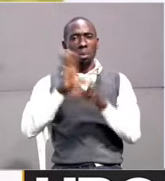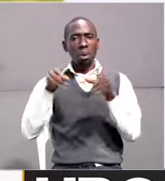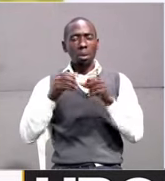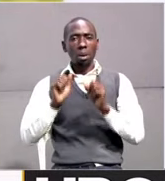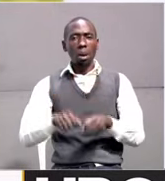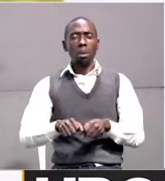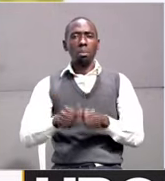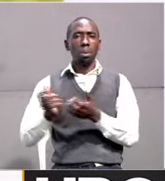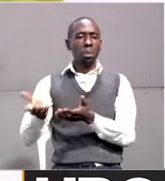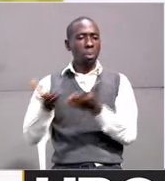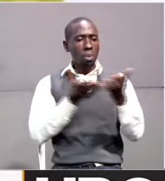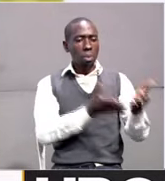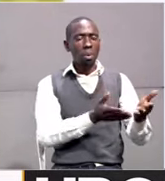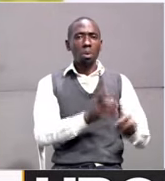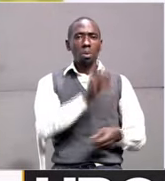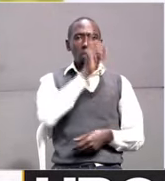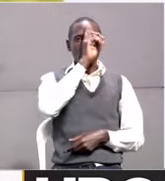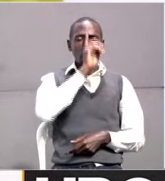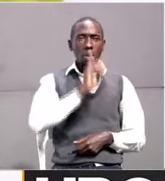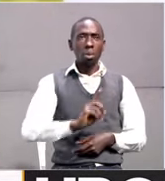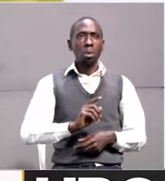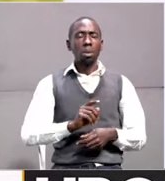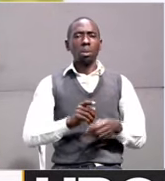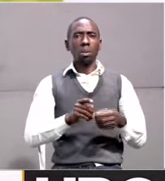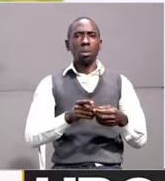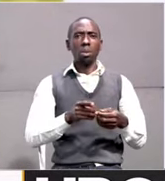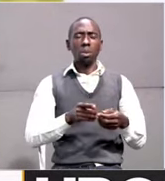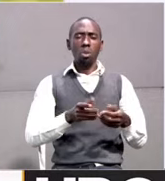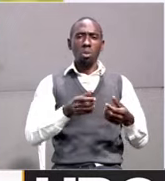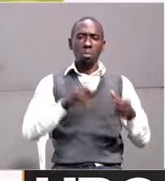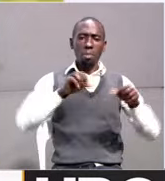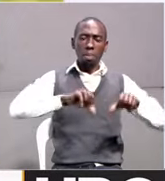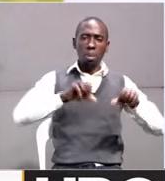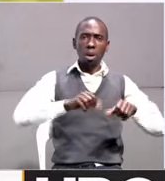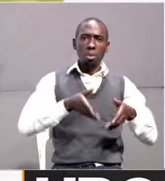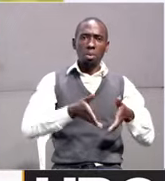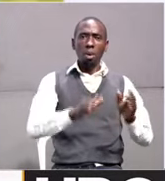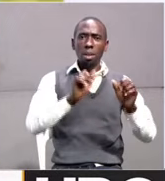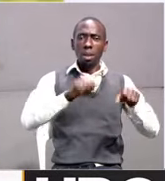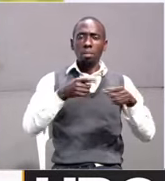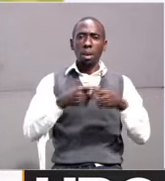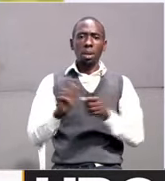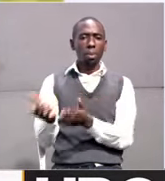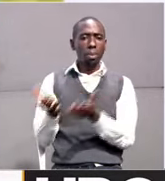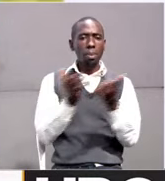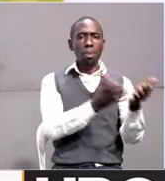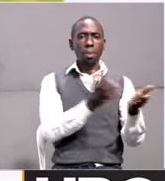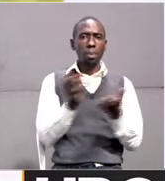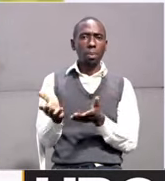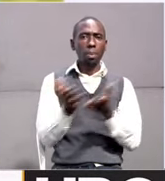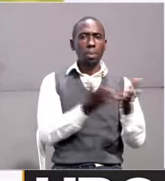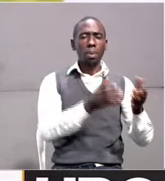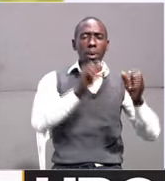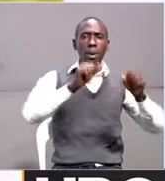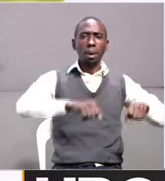Fort Portal, even on a bad road, because they are not so delicate. They were not such delicate products.